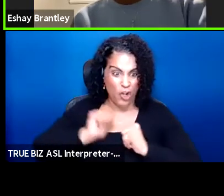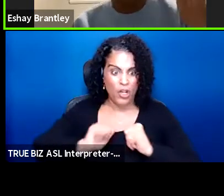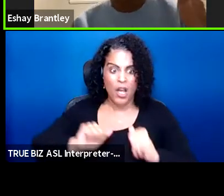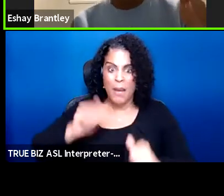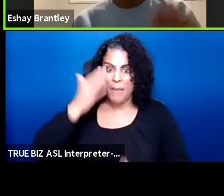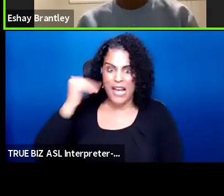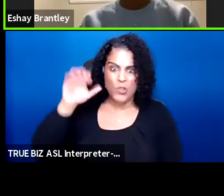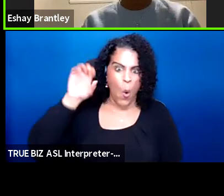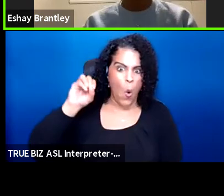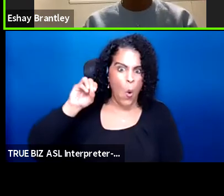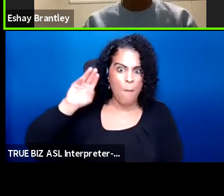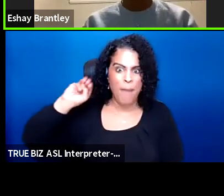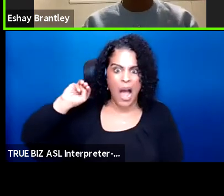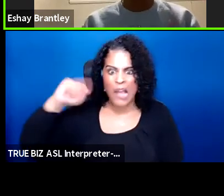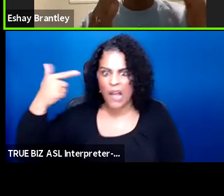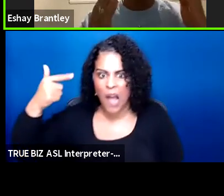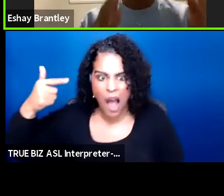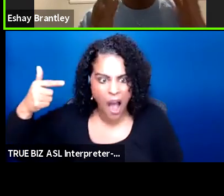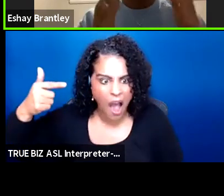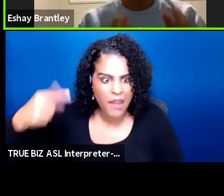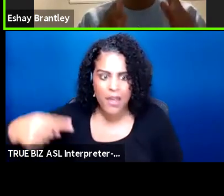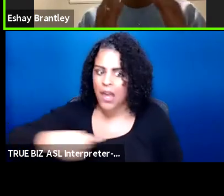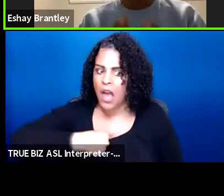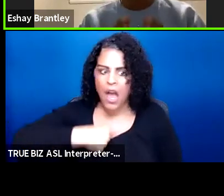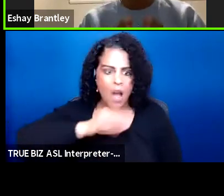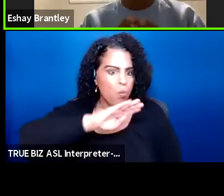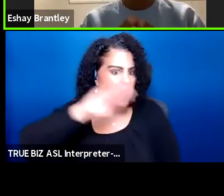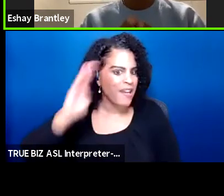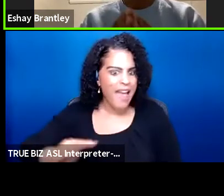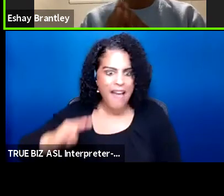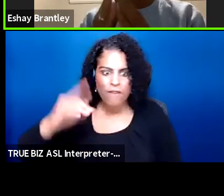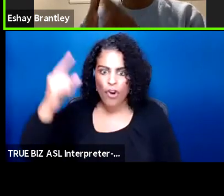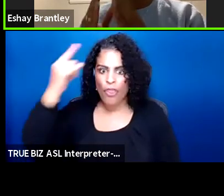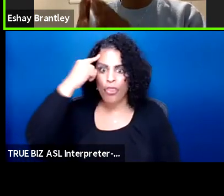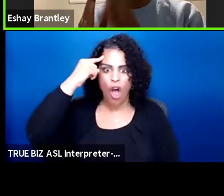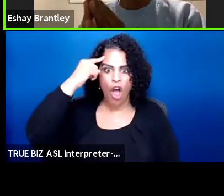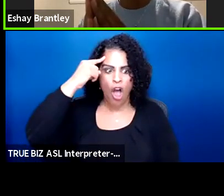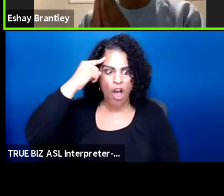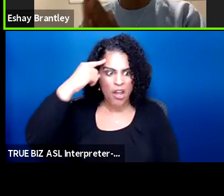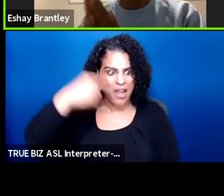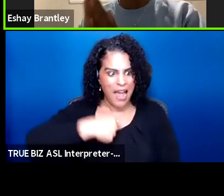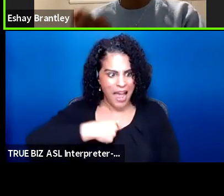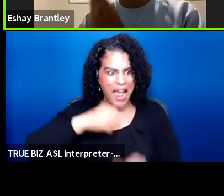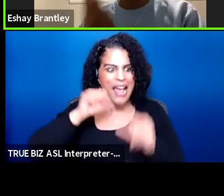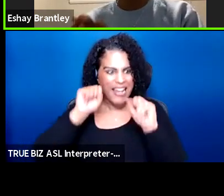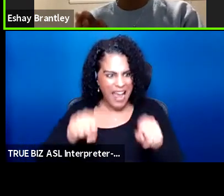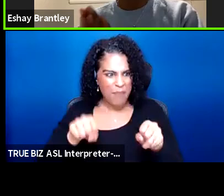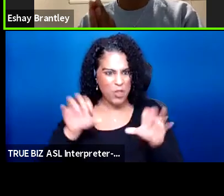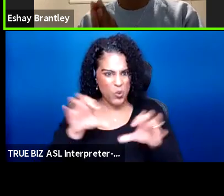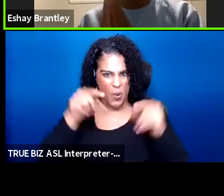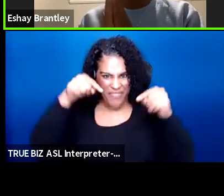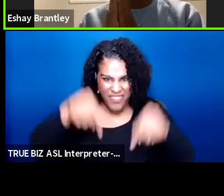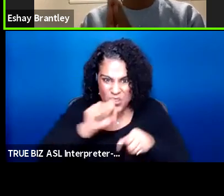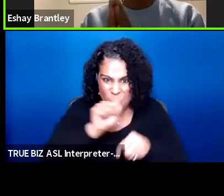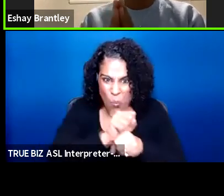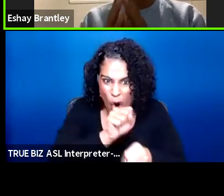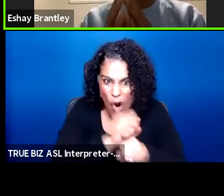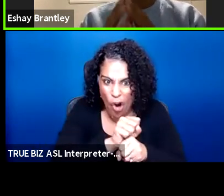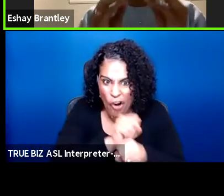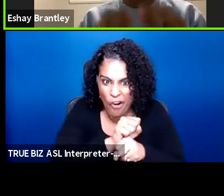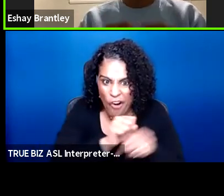my God. Okay. Yeah. I would have never thought that I could be doing this work